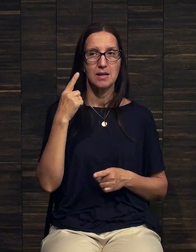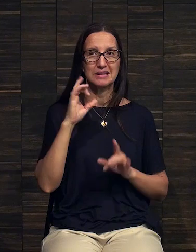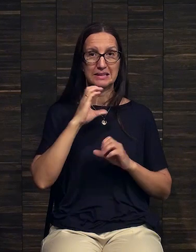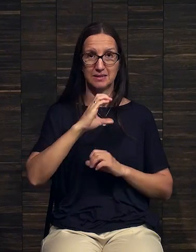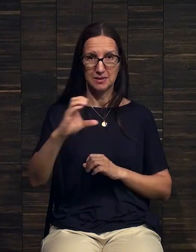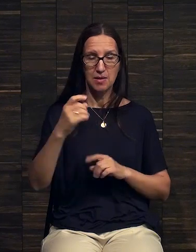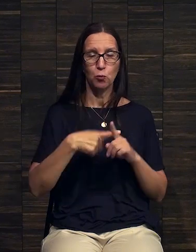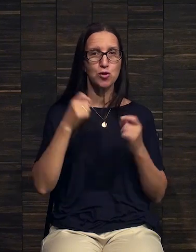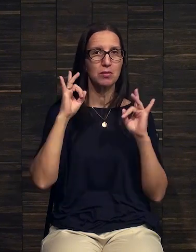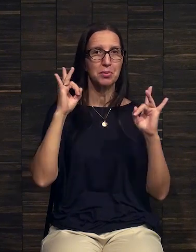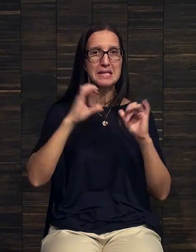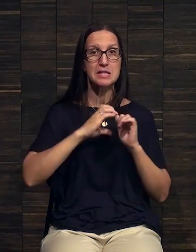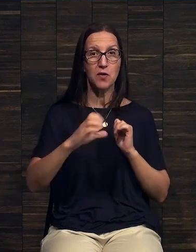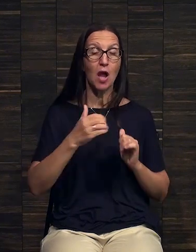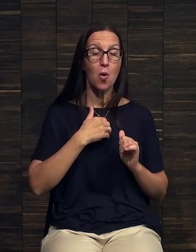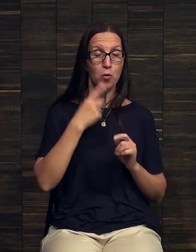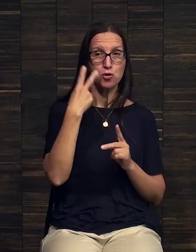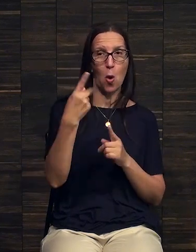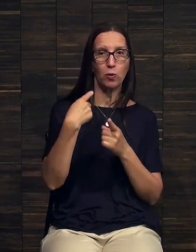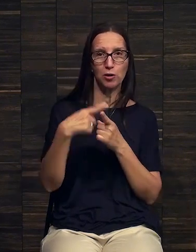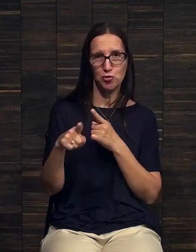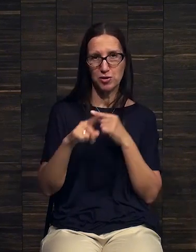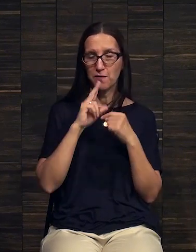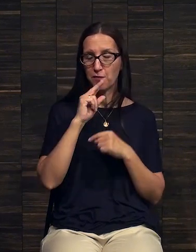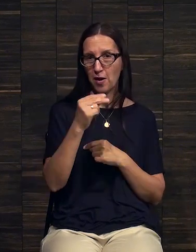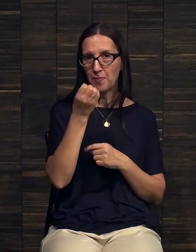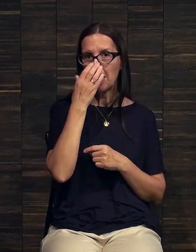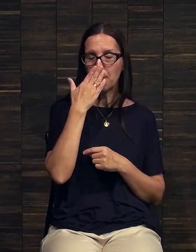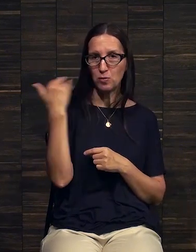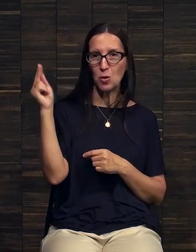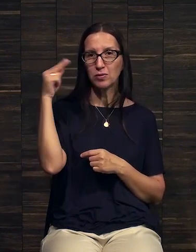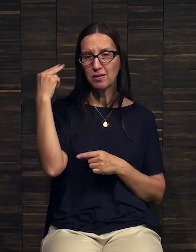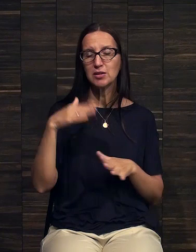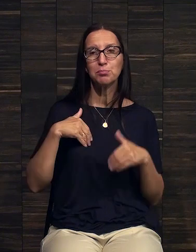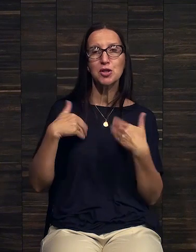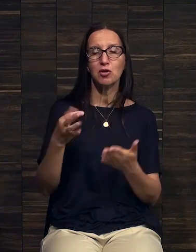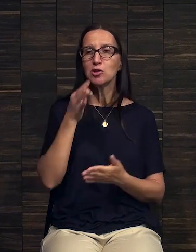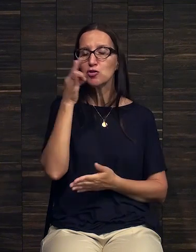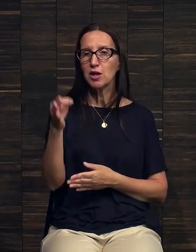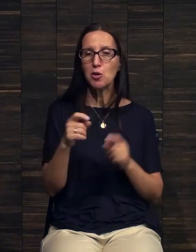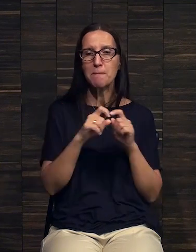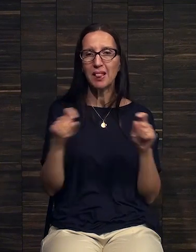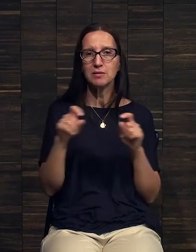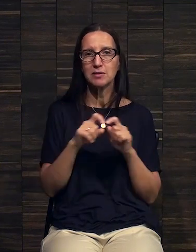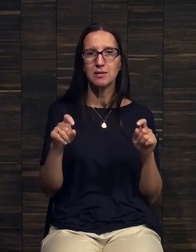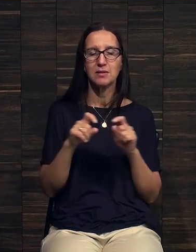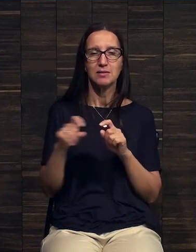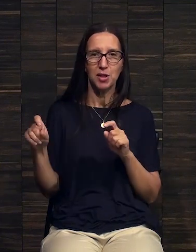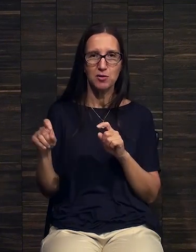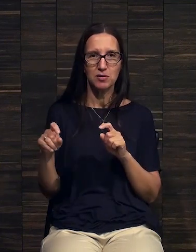speaking the sound S. And if you want to distinguish Chinese from Japanese, ask him to